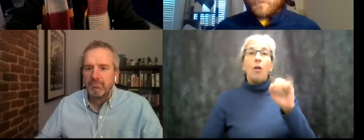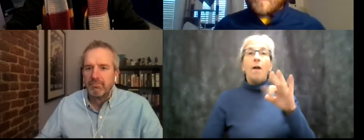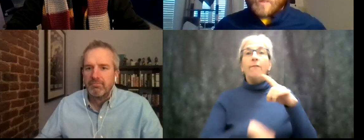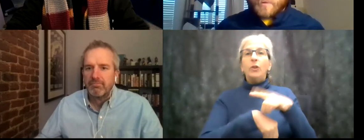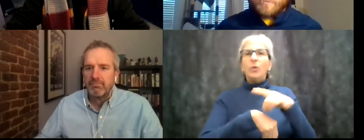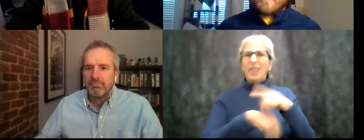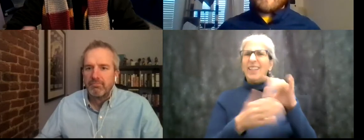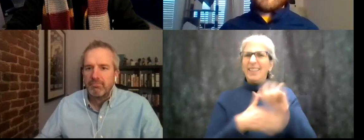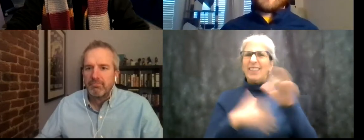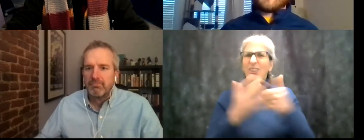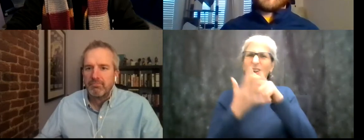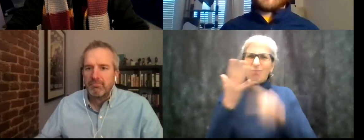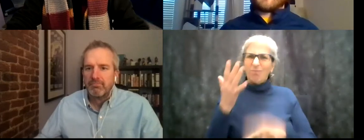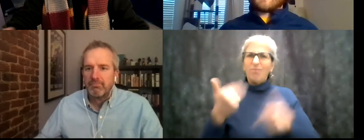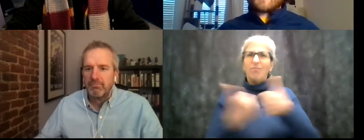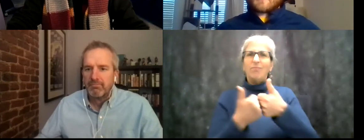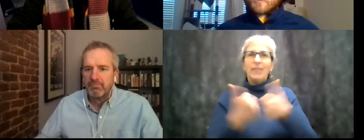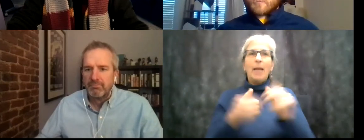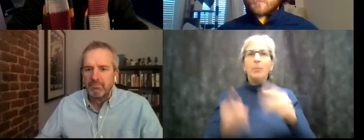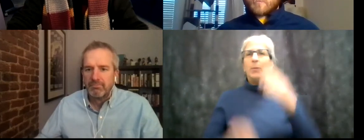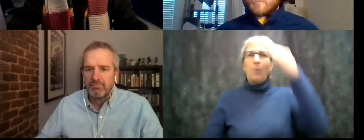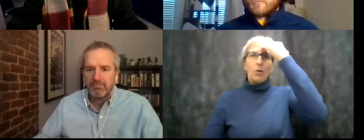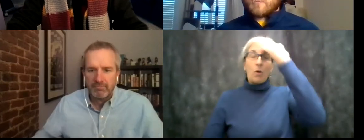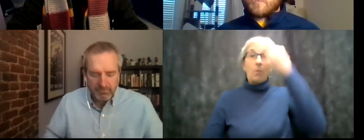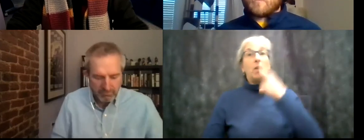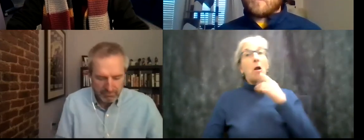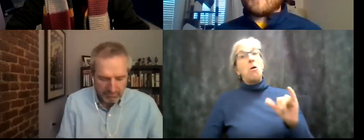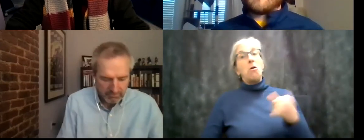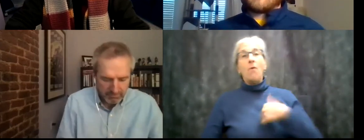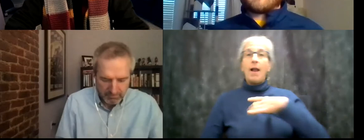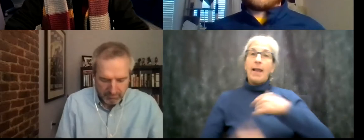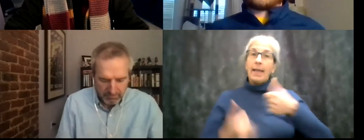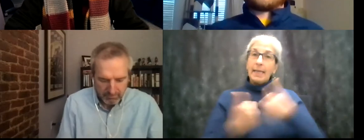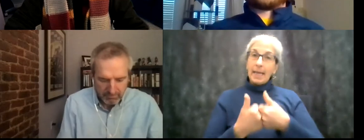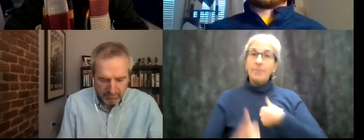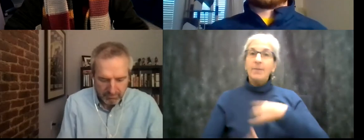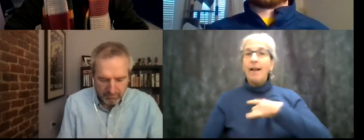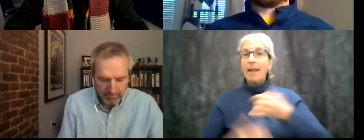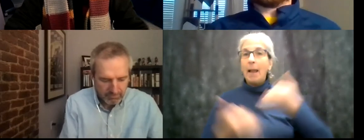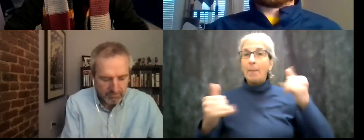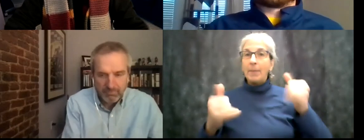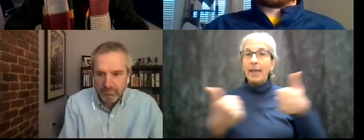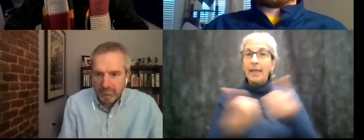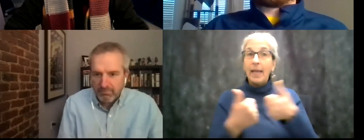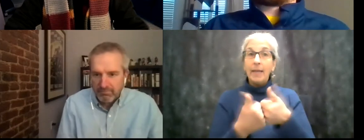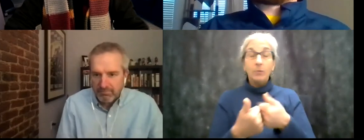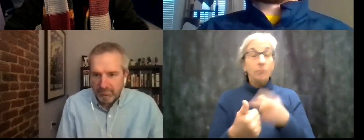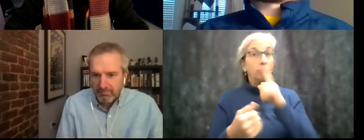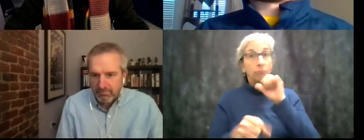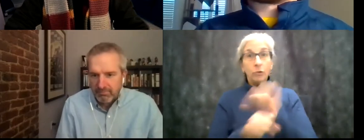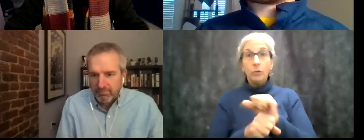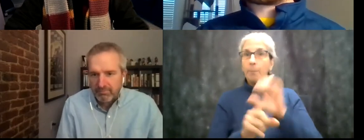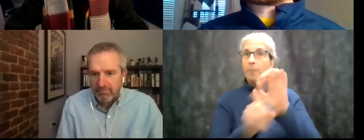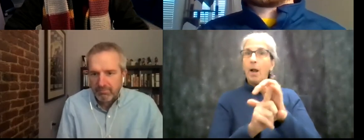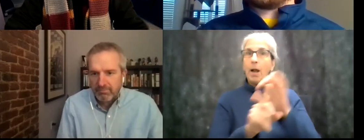brand things that, you know, people hear about and go, oh, I like games. I like playing games. And there's big business in making